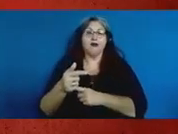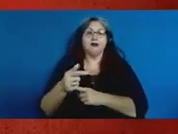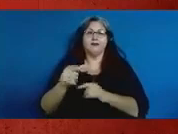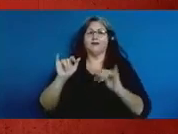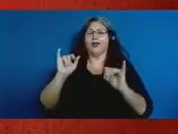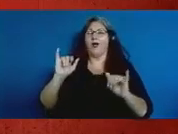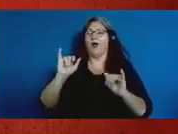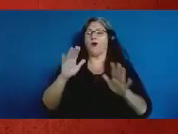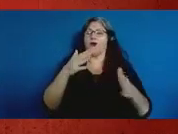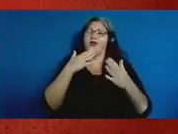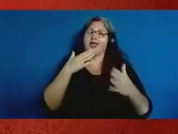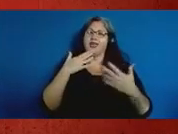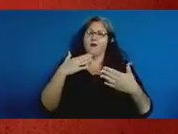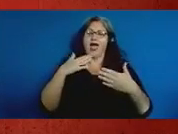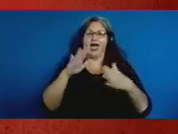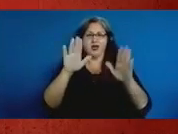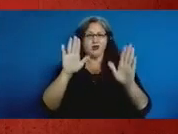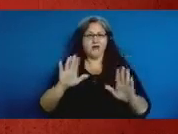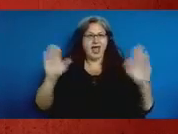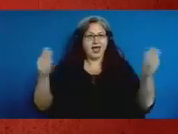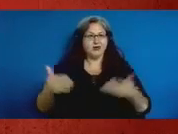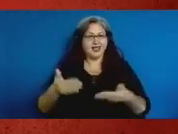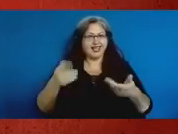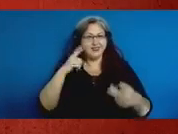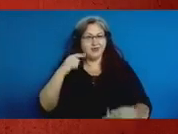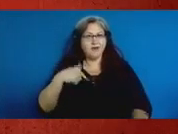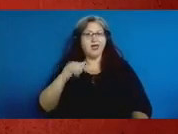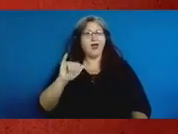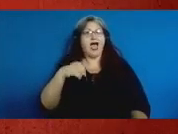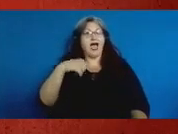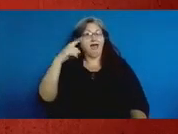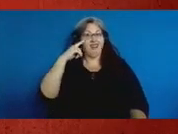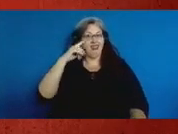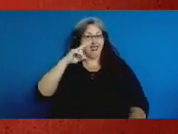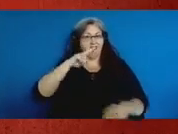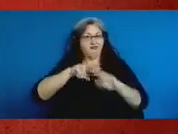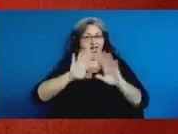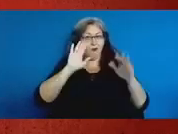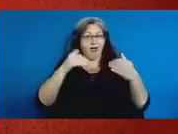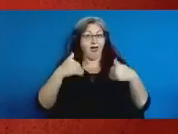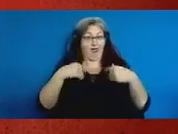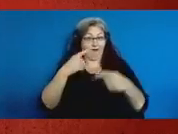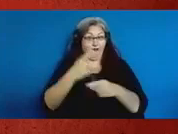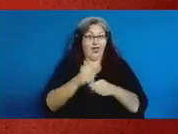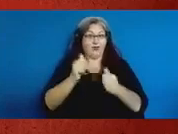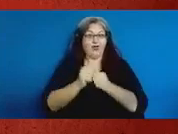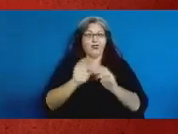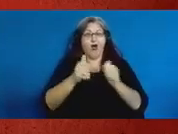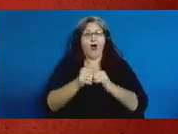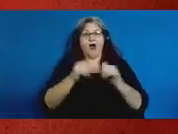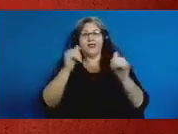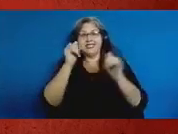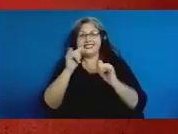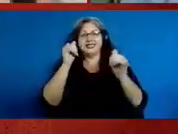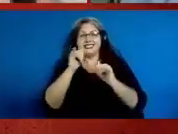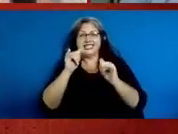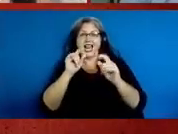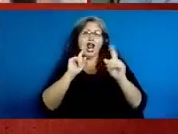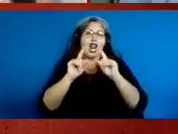gee, thank you. What a great introduction. And I think we're going to have a lot of fun, right? From all the silly chatter before